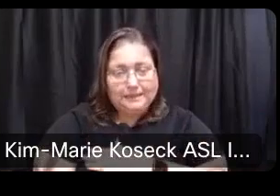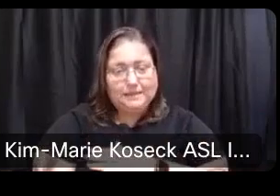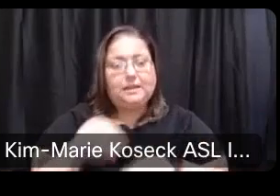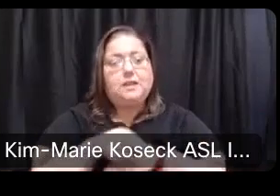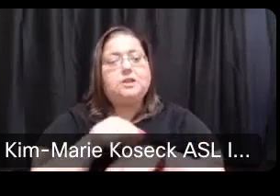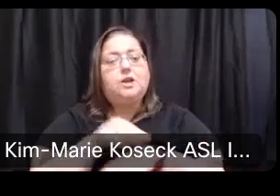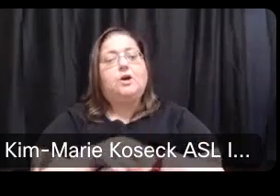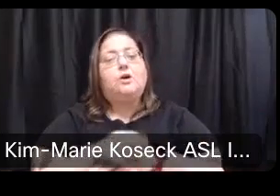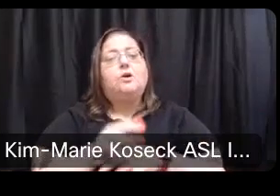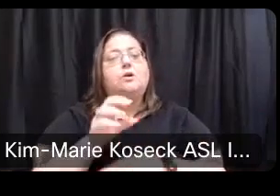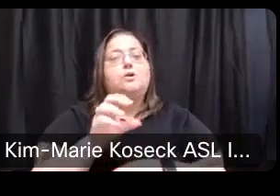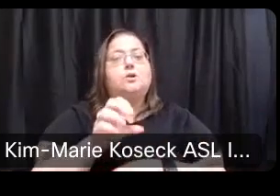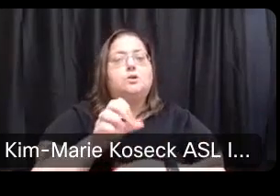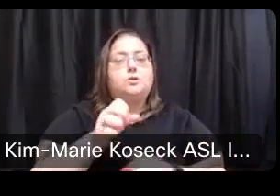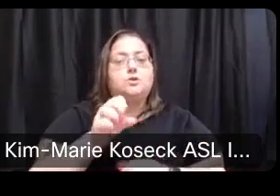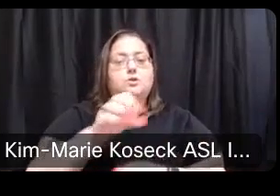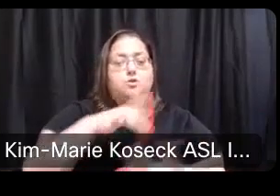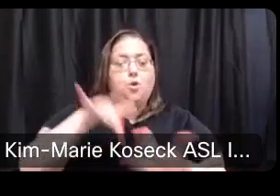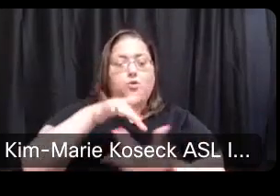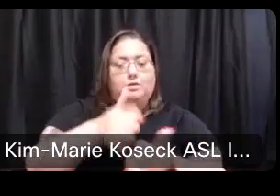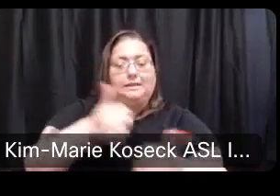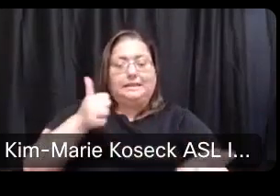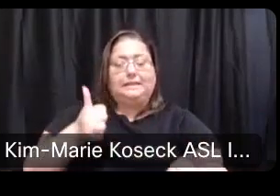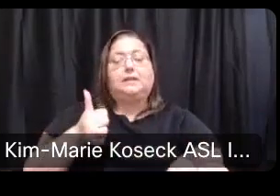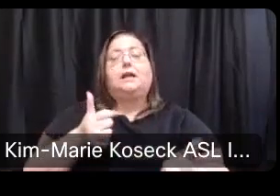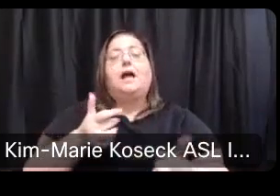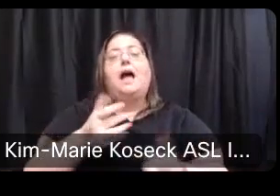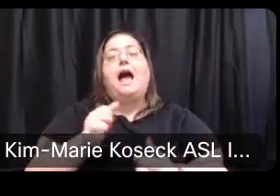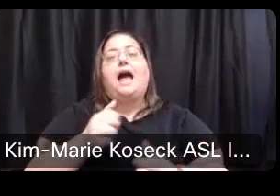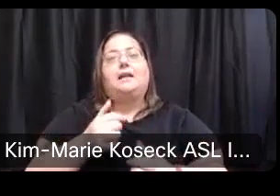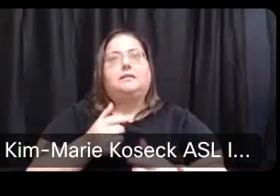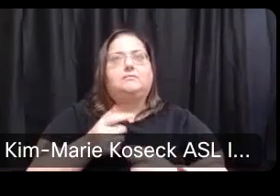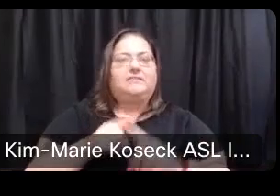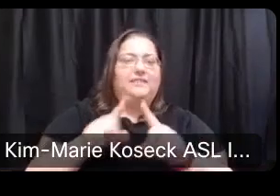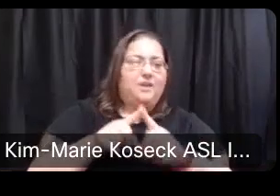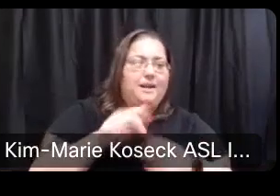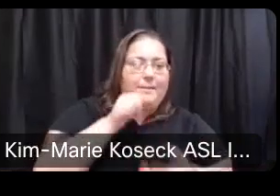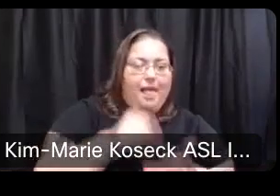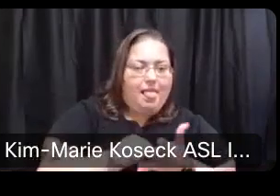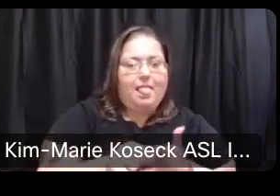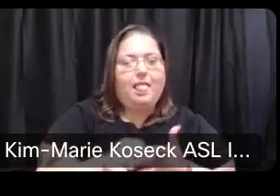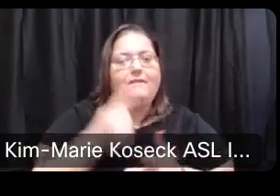provided socially distanced drop-off points and utilized traditional mail for written feedback.